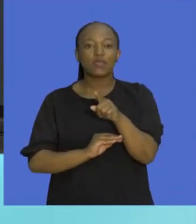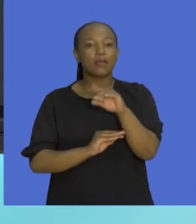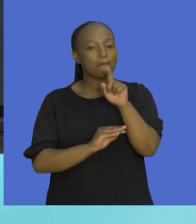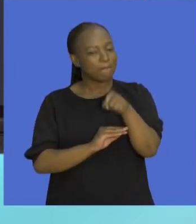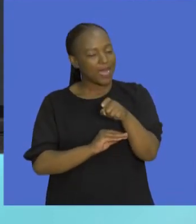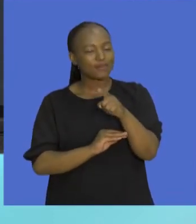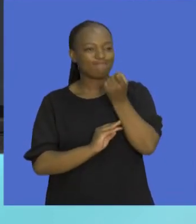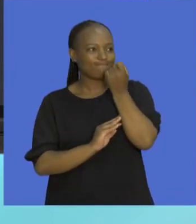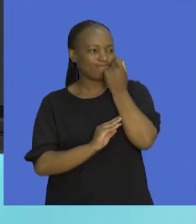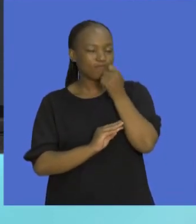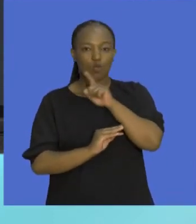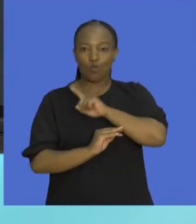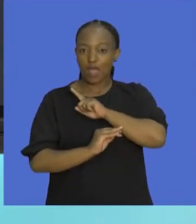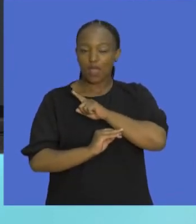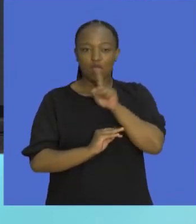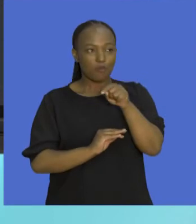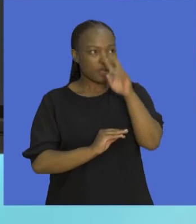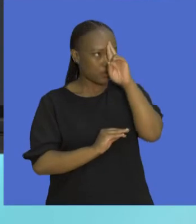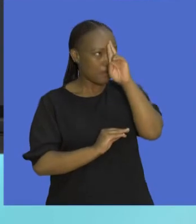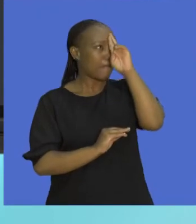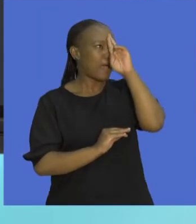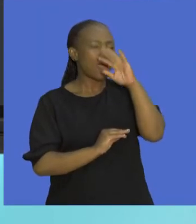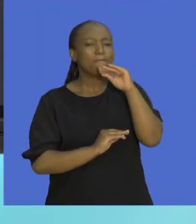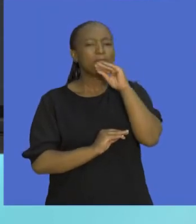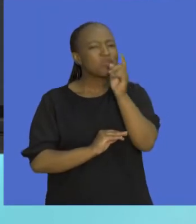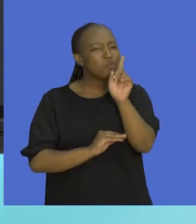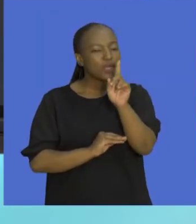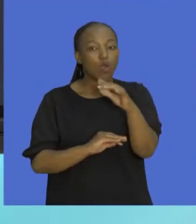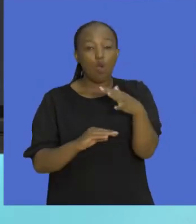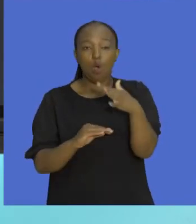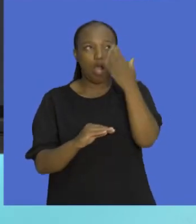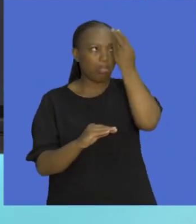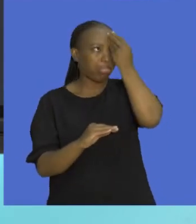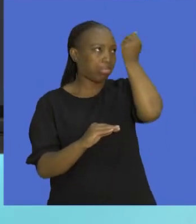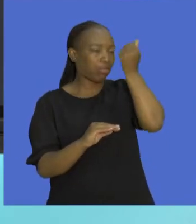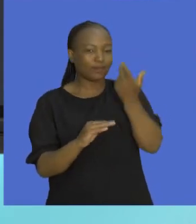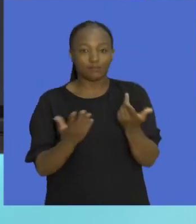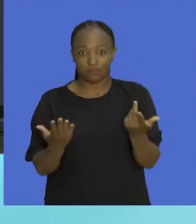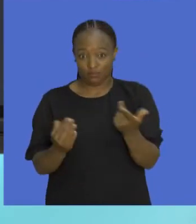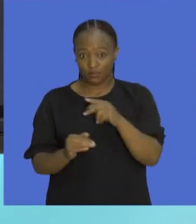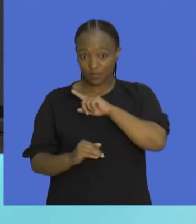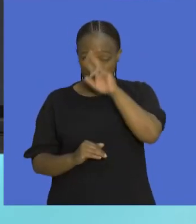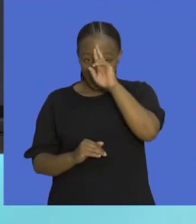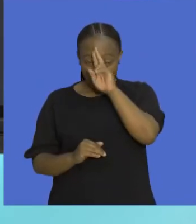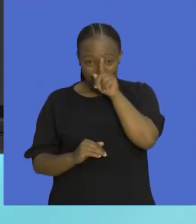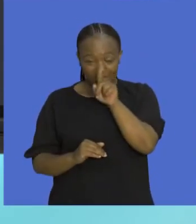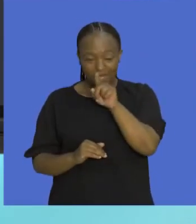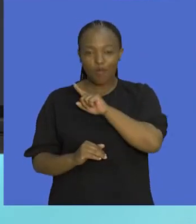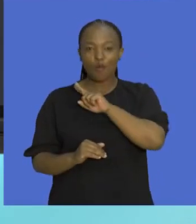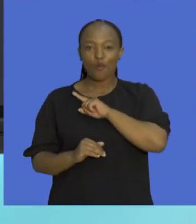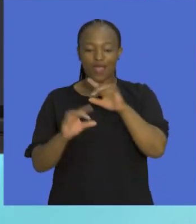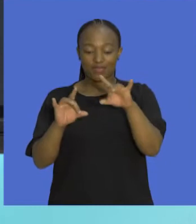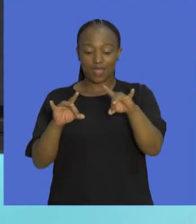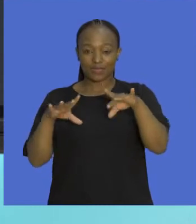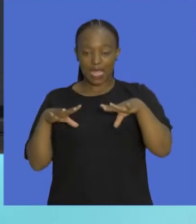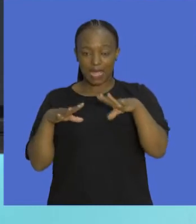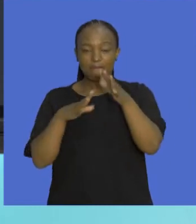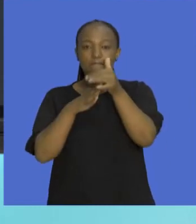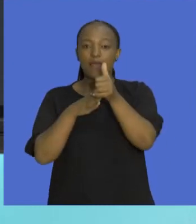nothing kind of a situation. It's either you remember the definitions or you don't. So remember again, once more, that the examination